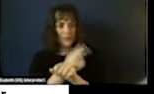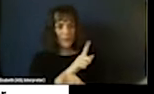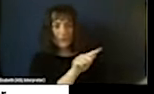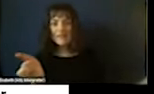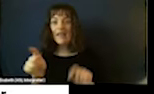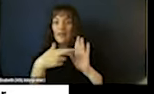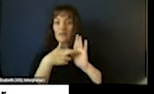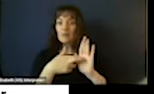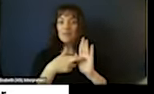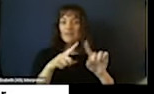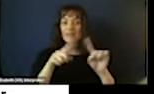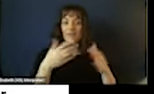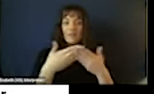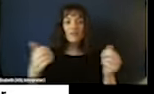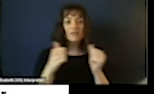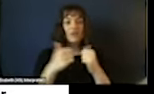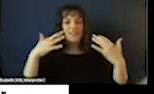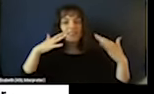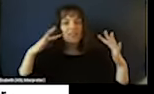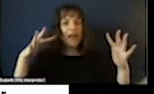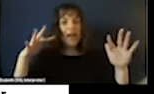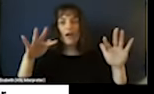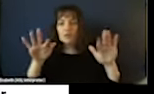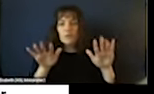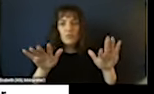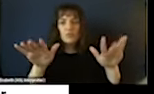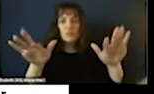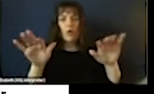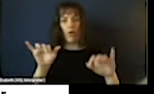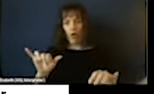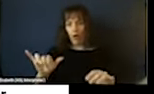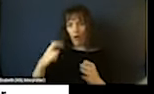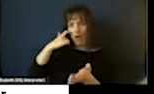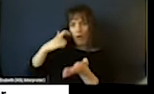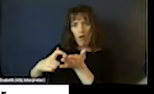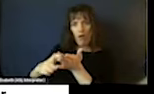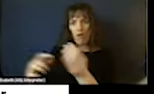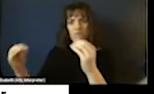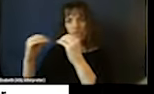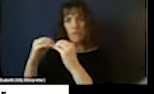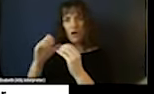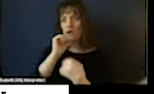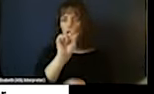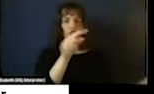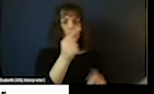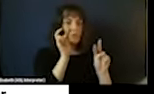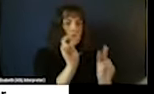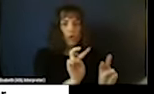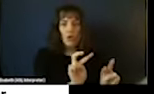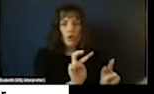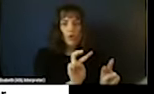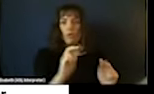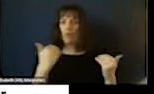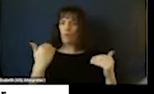sounds often reveals trends that were hidden when you only looked at data visually. And this was the first time in my life I